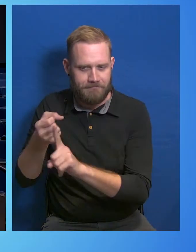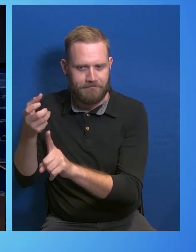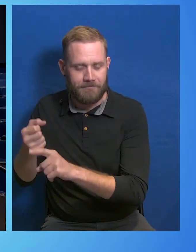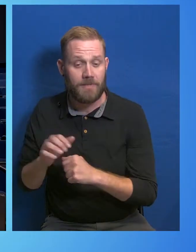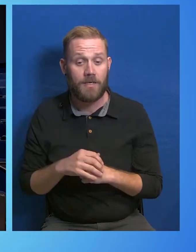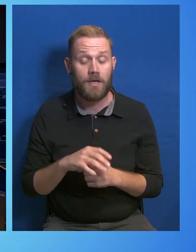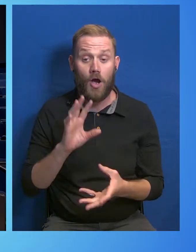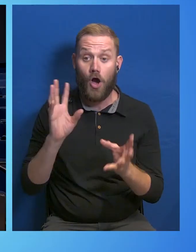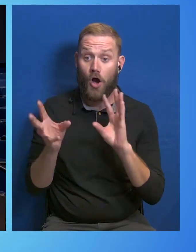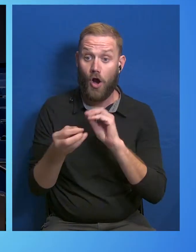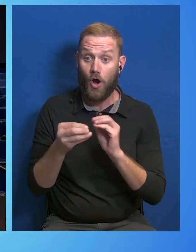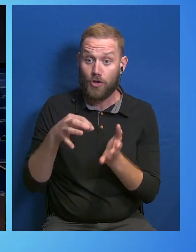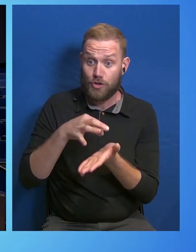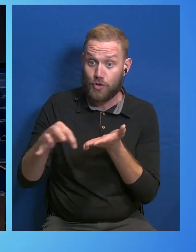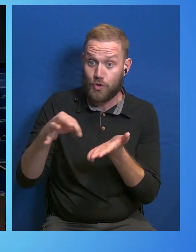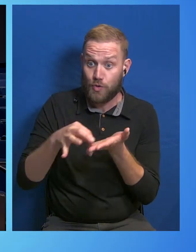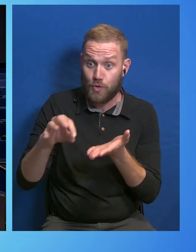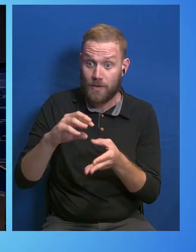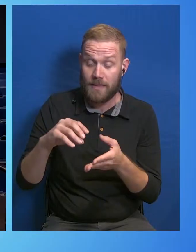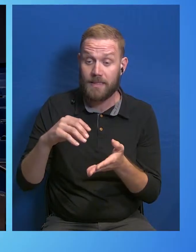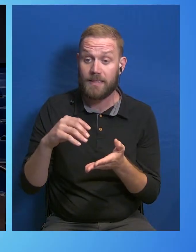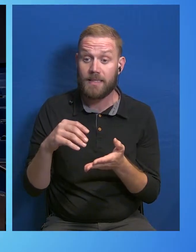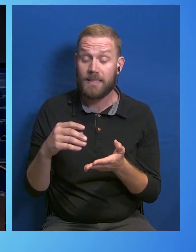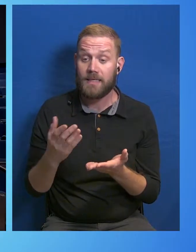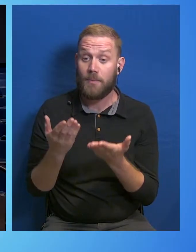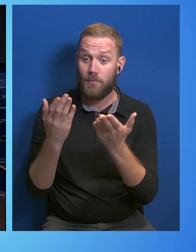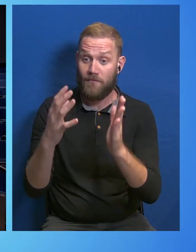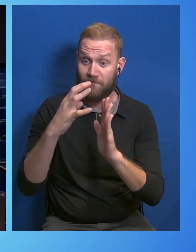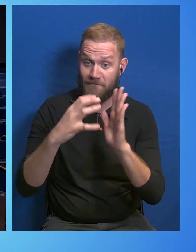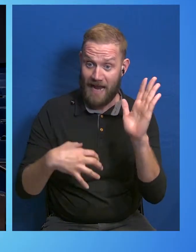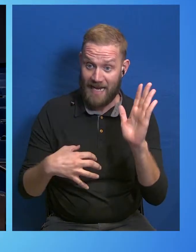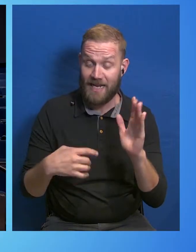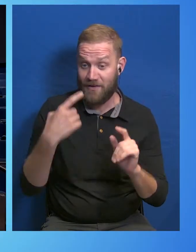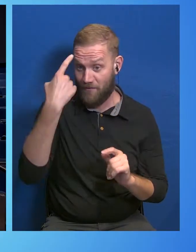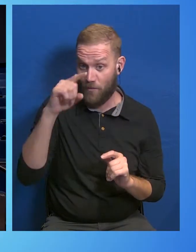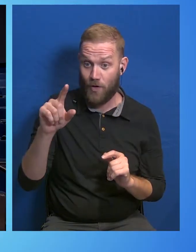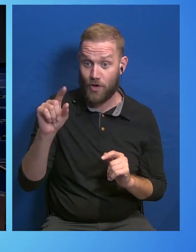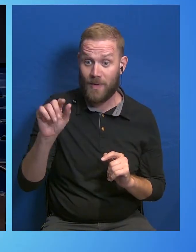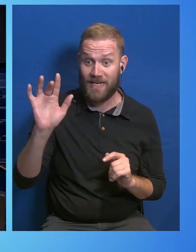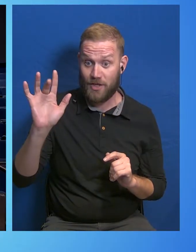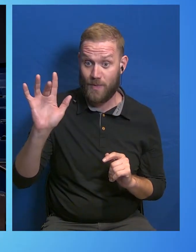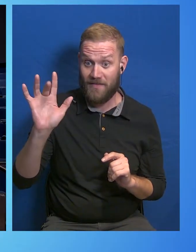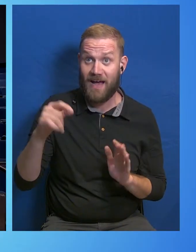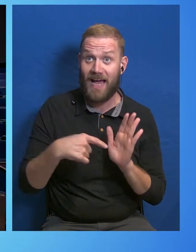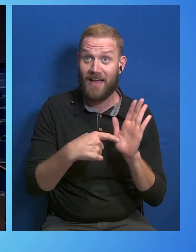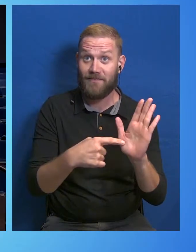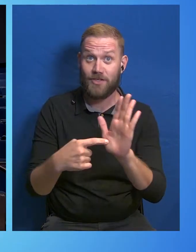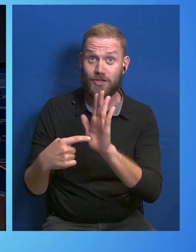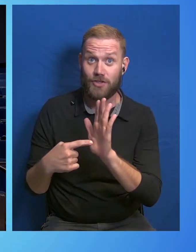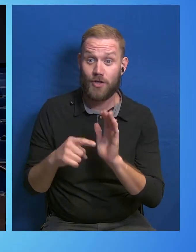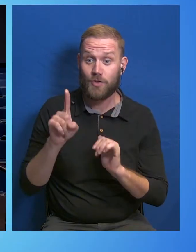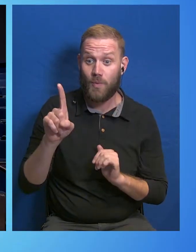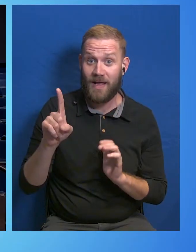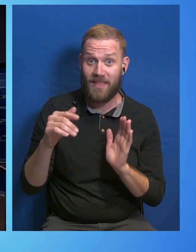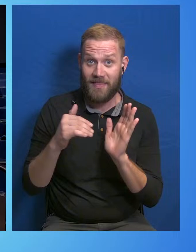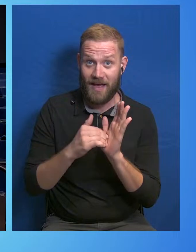The total student count provided in the board report for October 1, 2025 shows 1,815